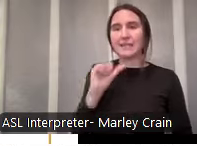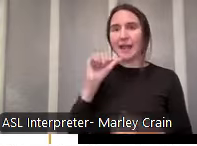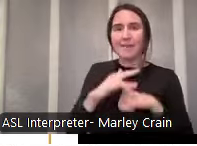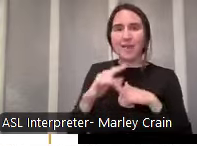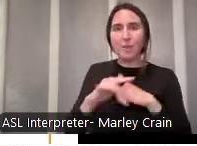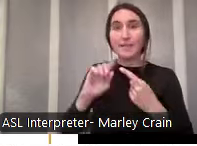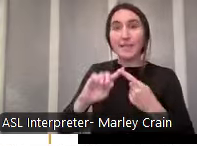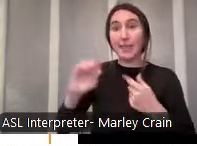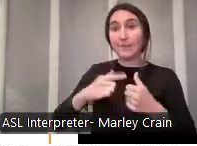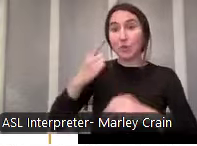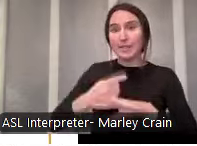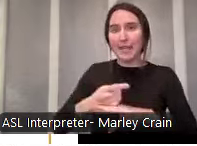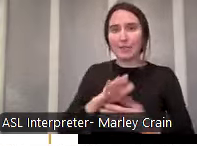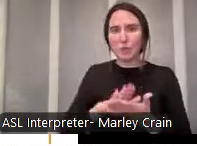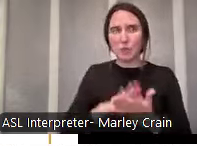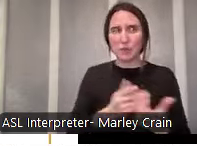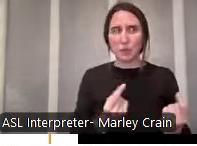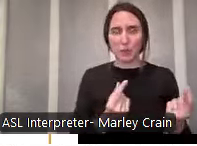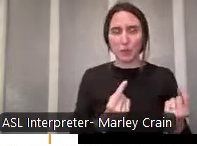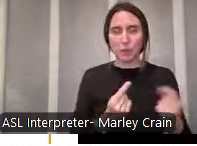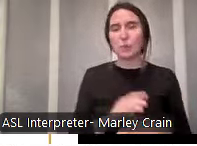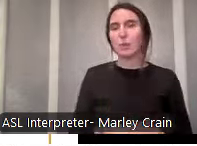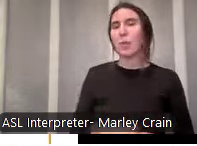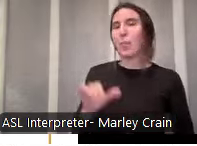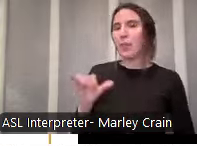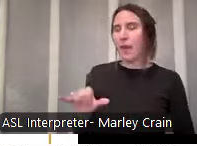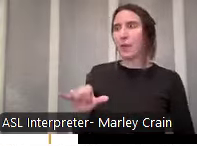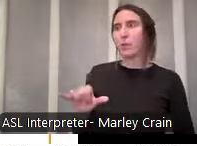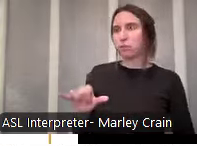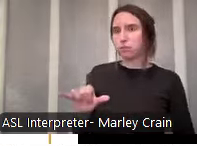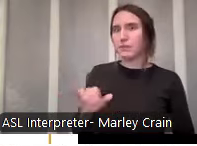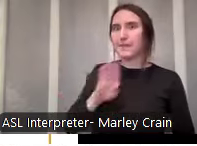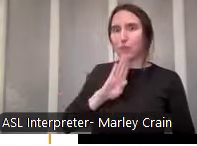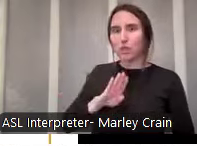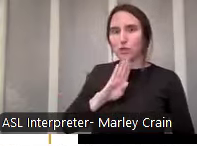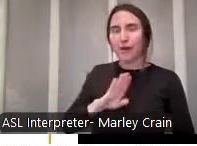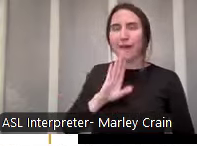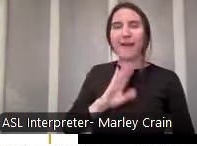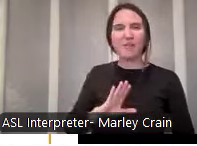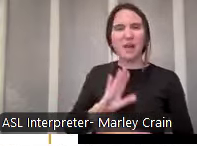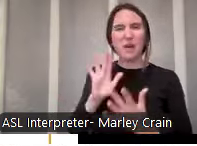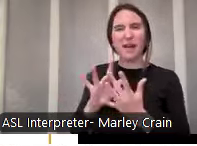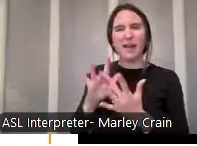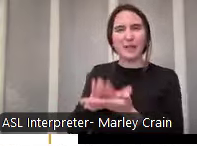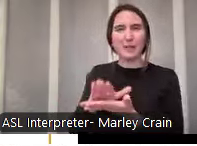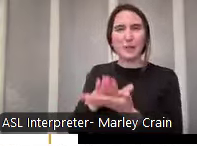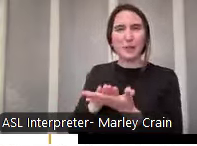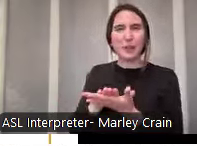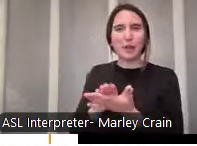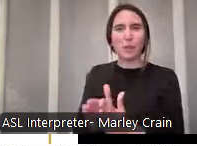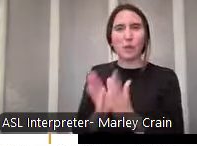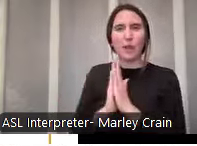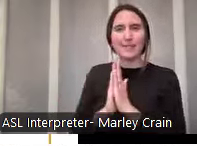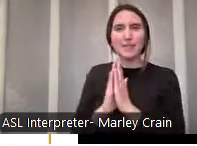frustrating. And I have not had that question before. I would say ask the school what the route is. OPT